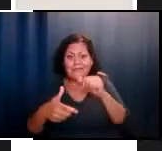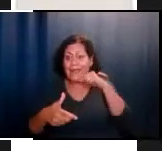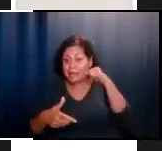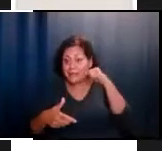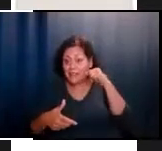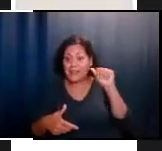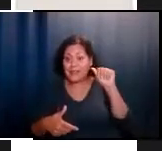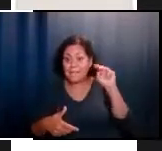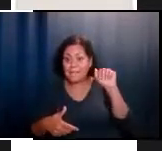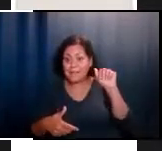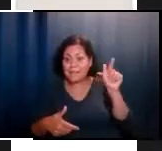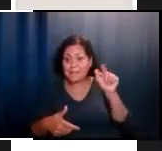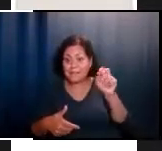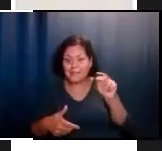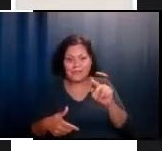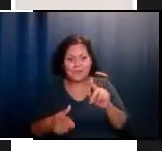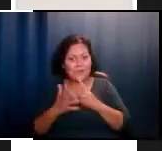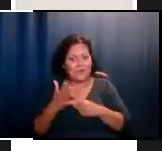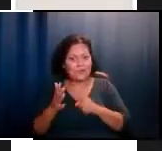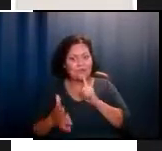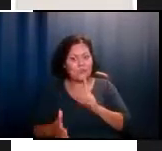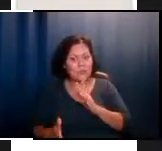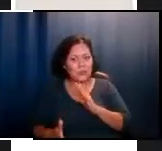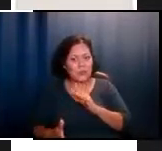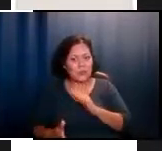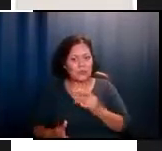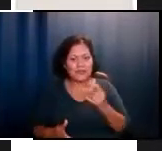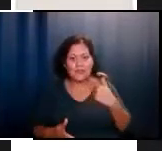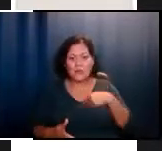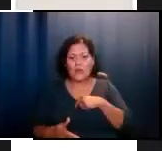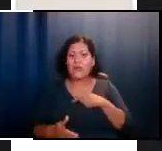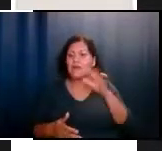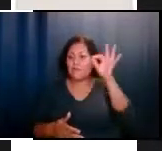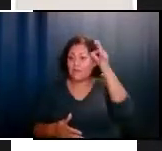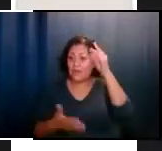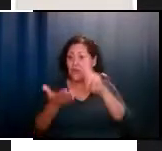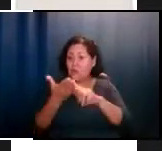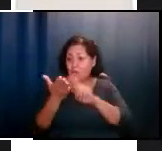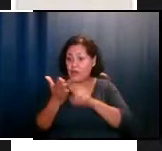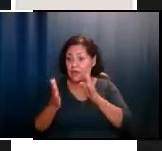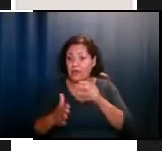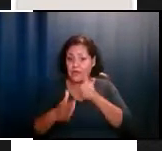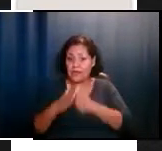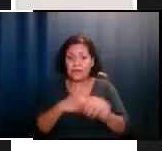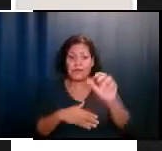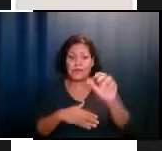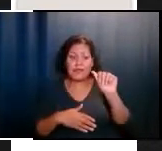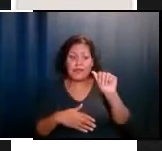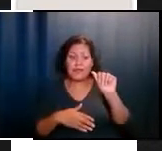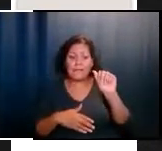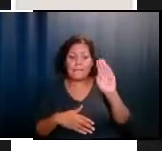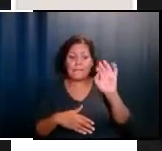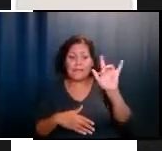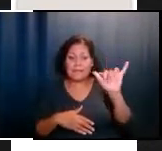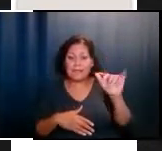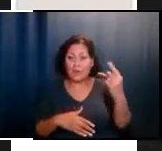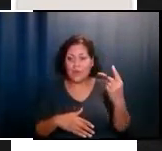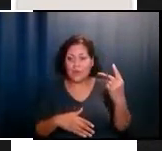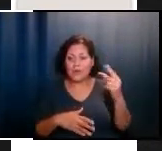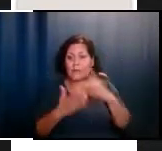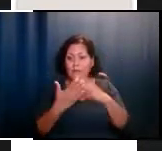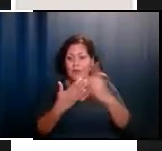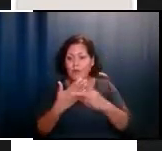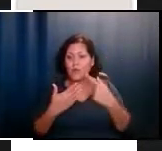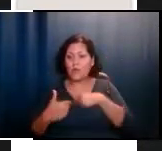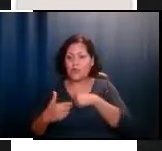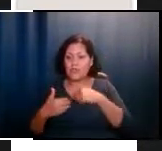cool is that we, even though we are a federal contractor under the Ability One program, we do have a